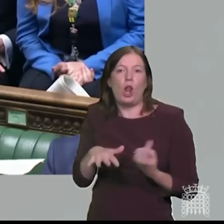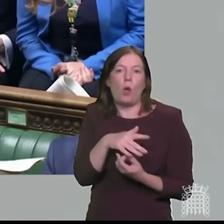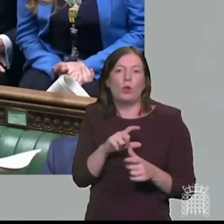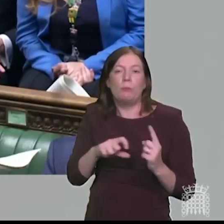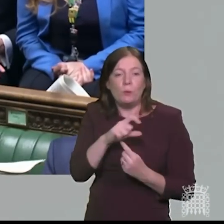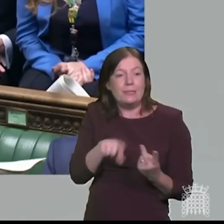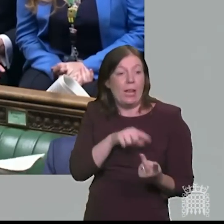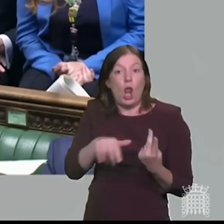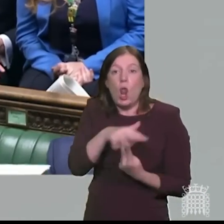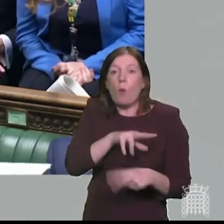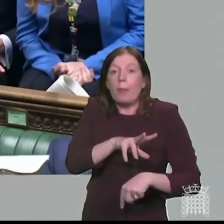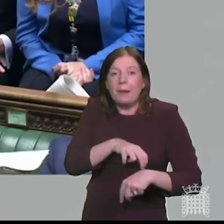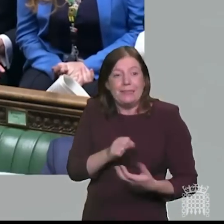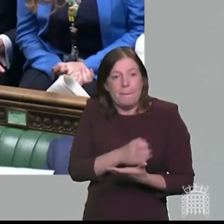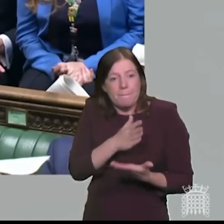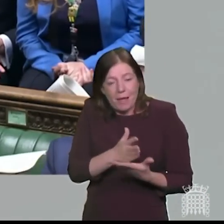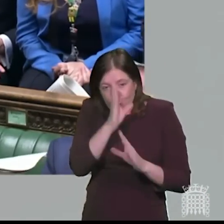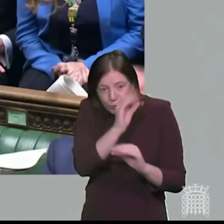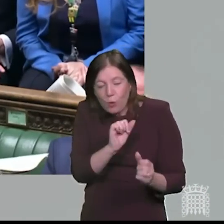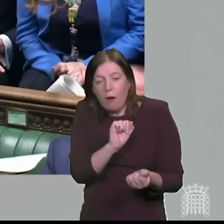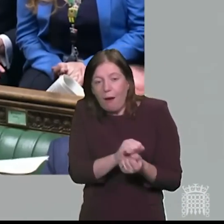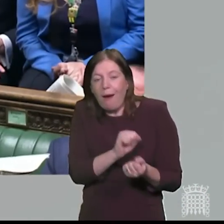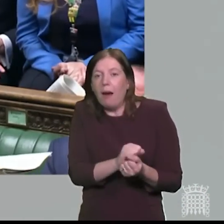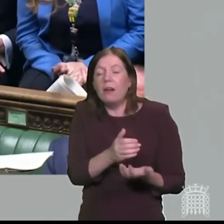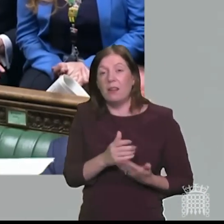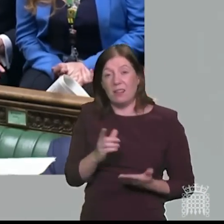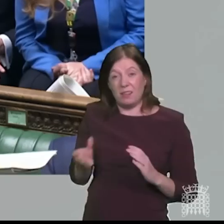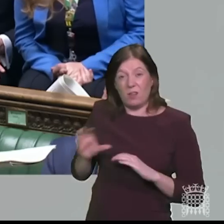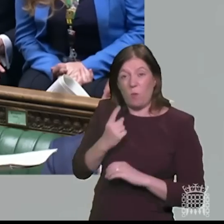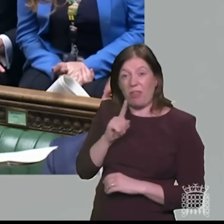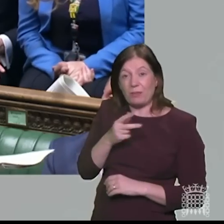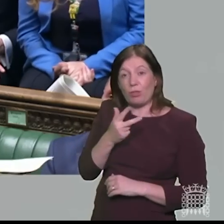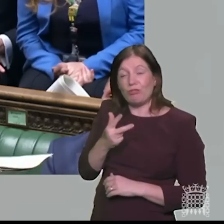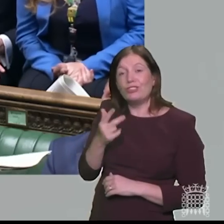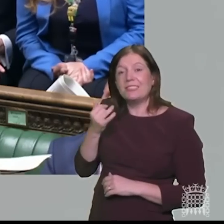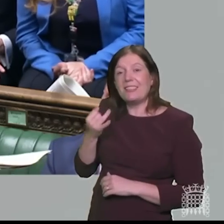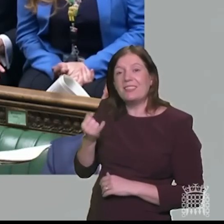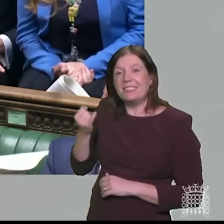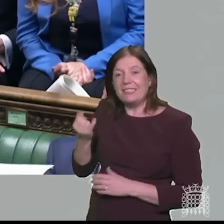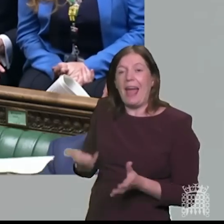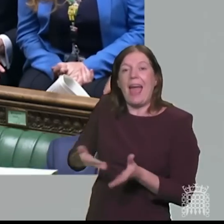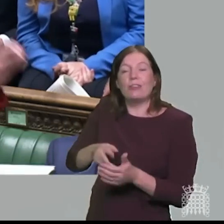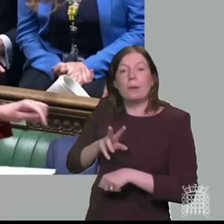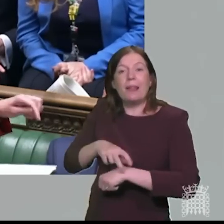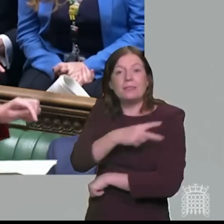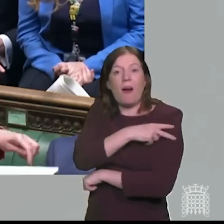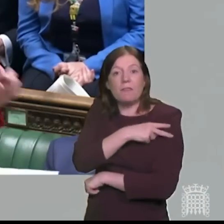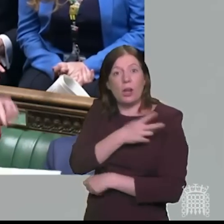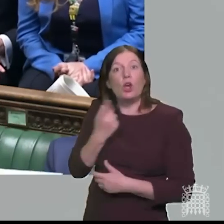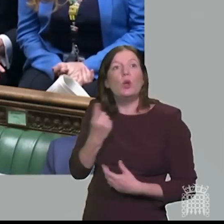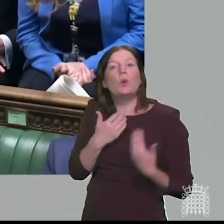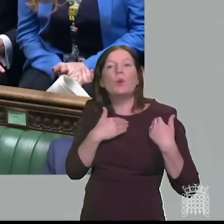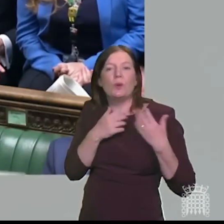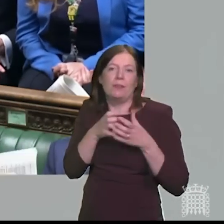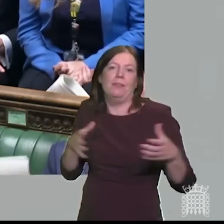police teams to provide greater certainty, particularly given the extra 1,376 extra police officers this government has